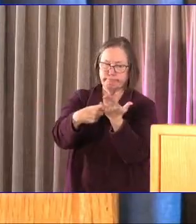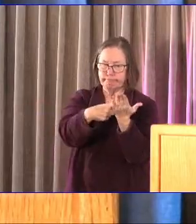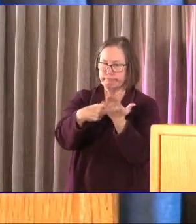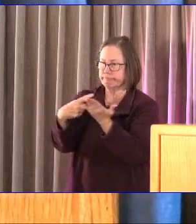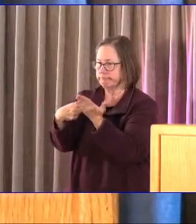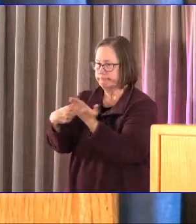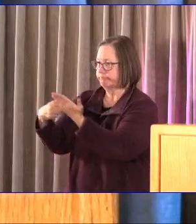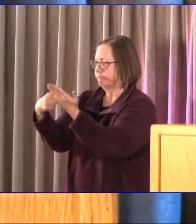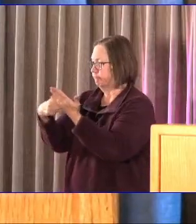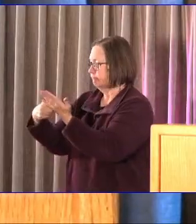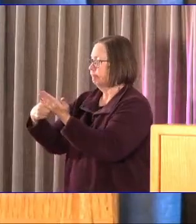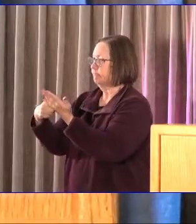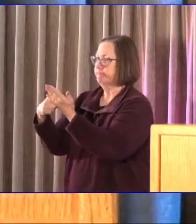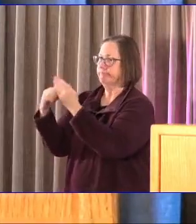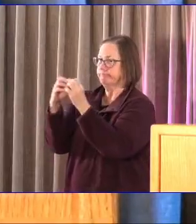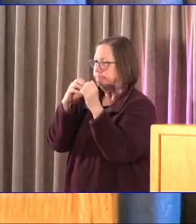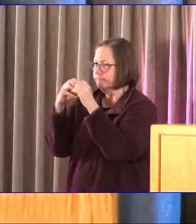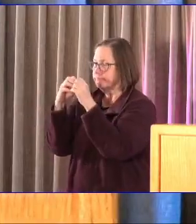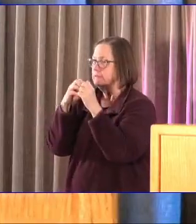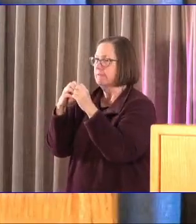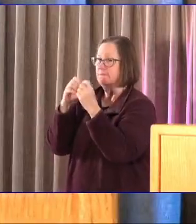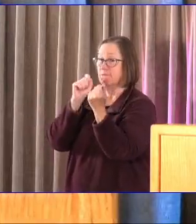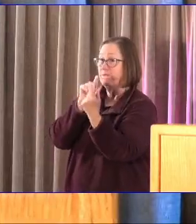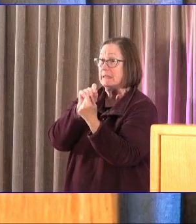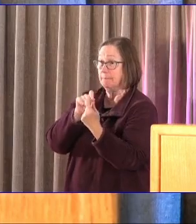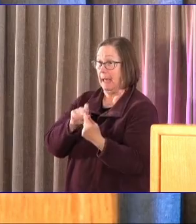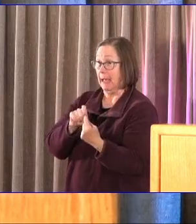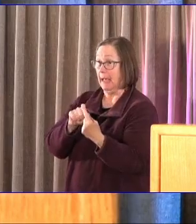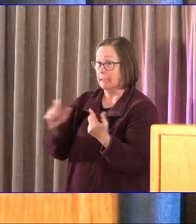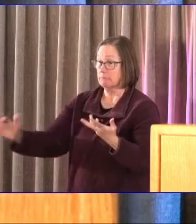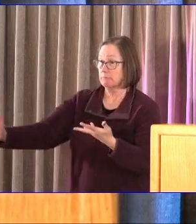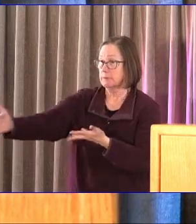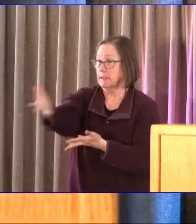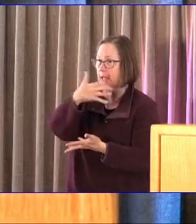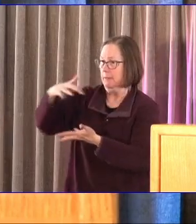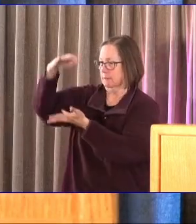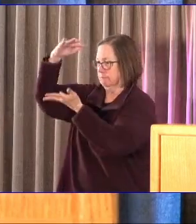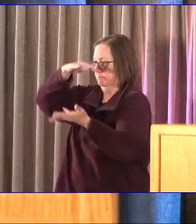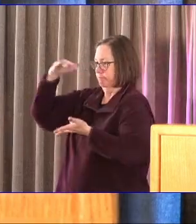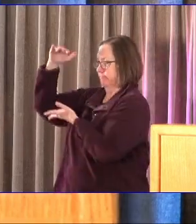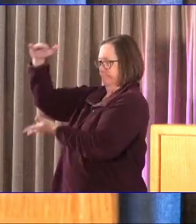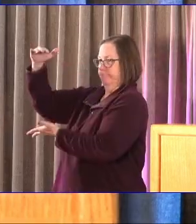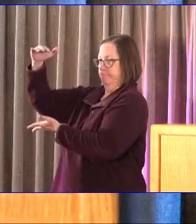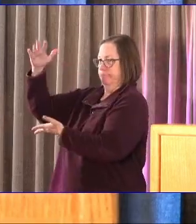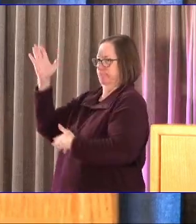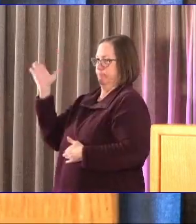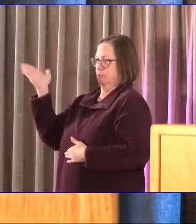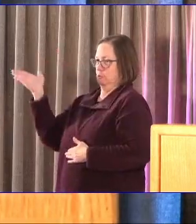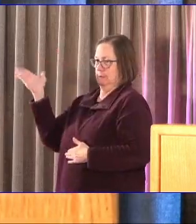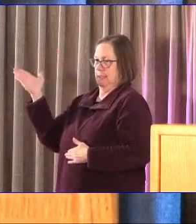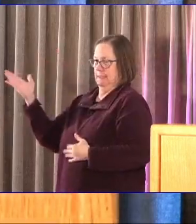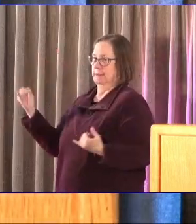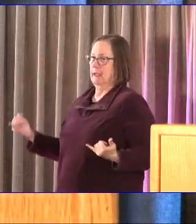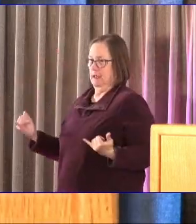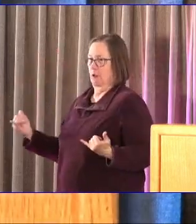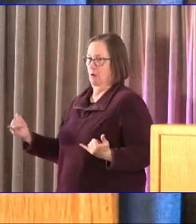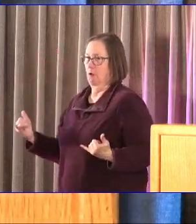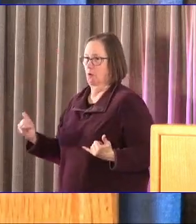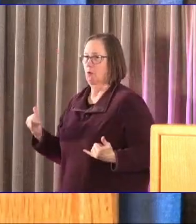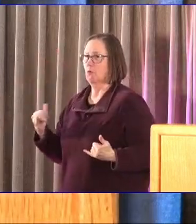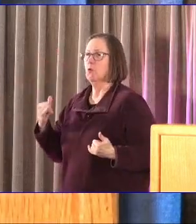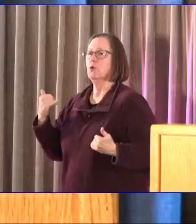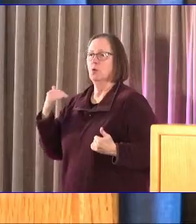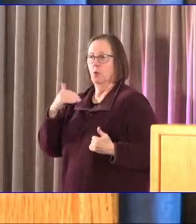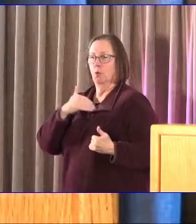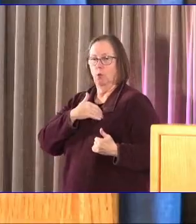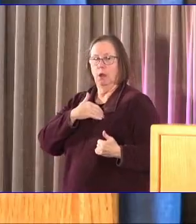it, we've analyzed it, we're synthesizing it, and then we're actually saying, this is what we've learned, this is what we've gleaned, and this is what we are going to